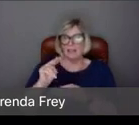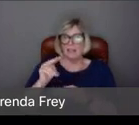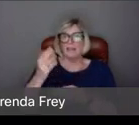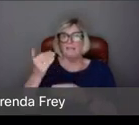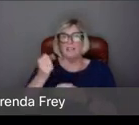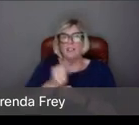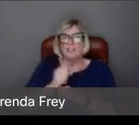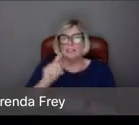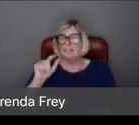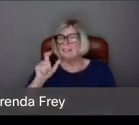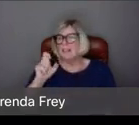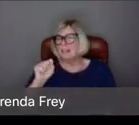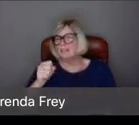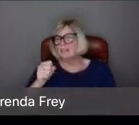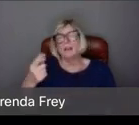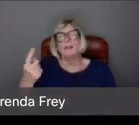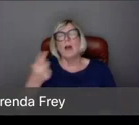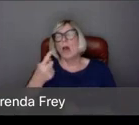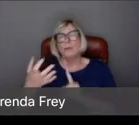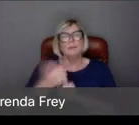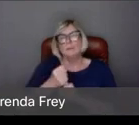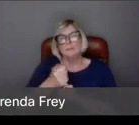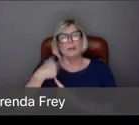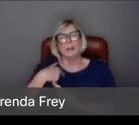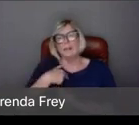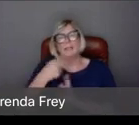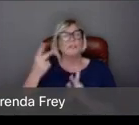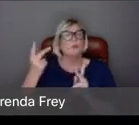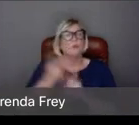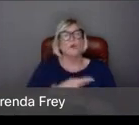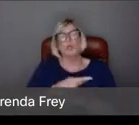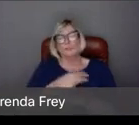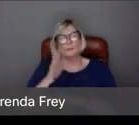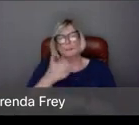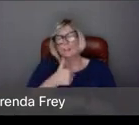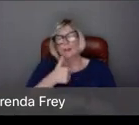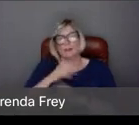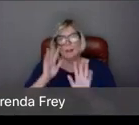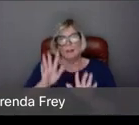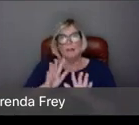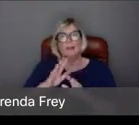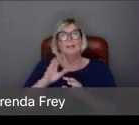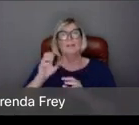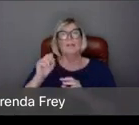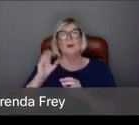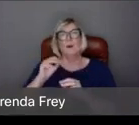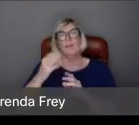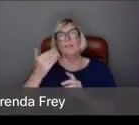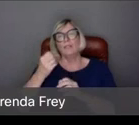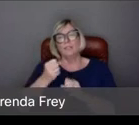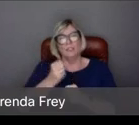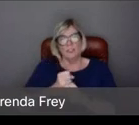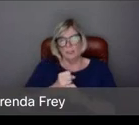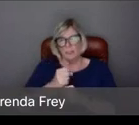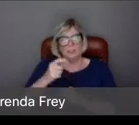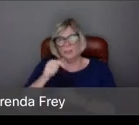they always get us, no matter what. It's always the worst. It's the worst on this chart. Sorry. So 15 years for unpaid